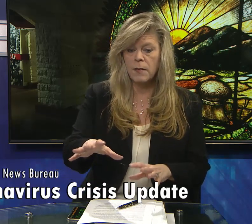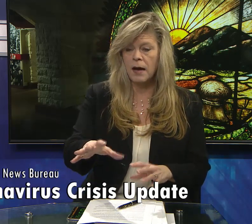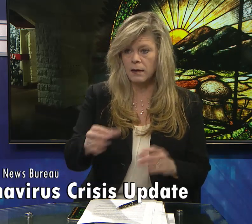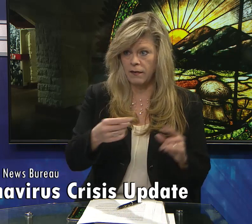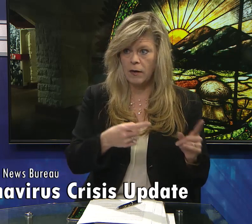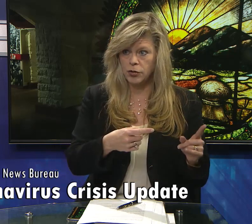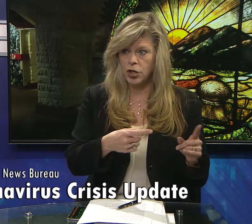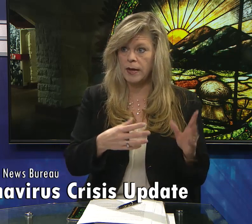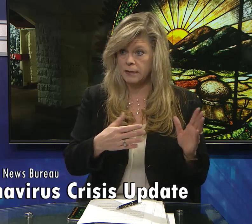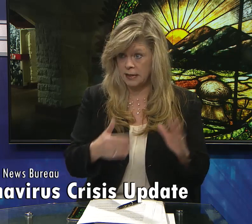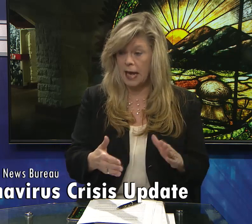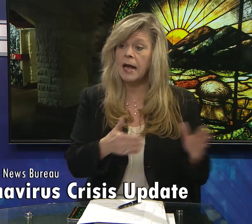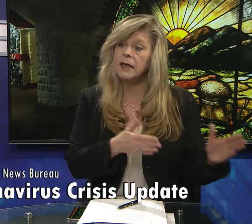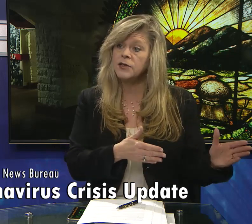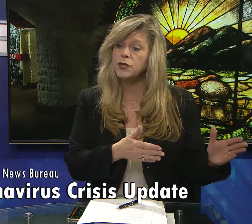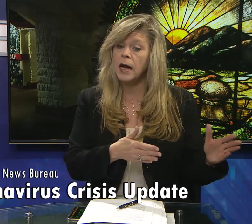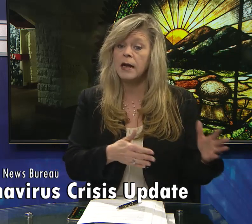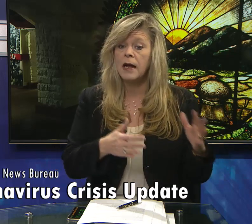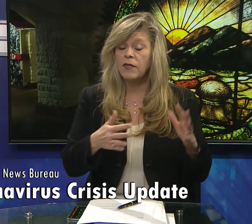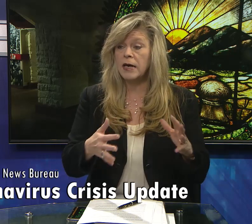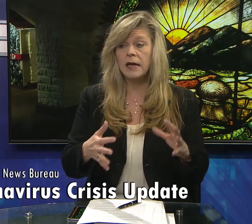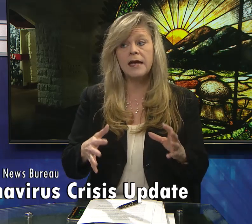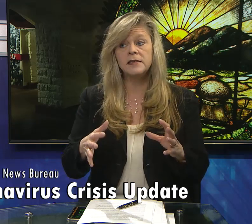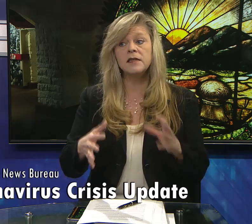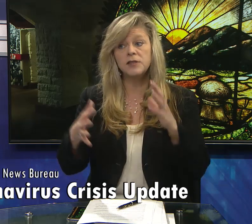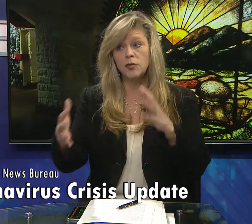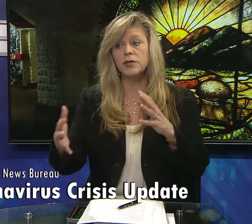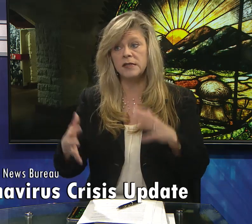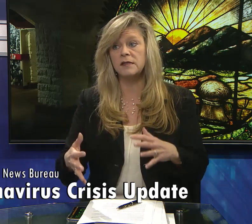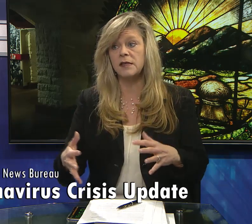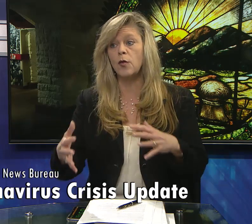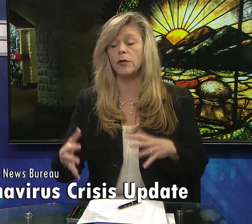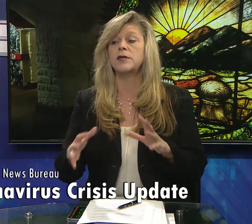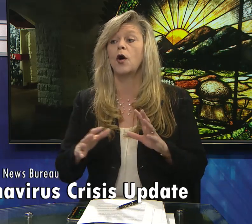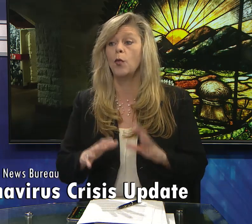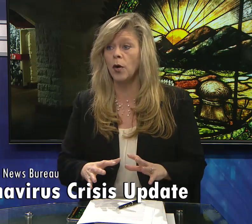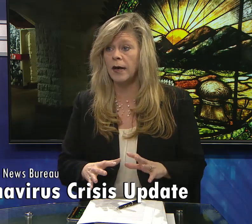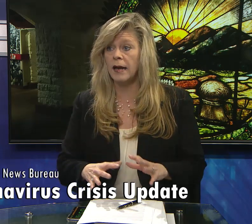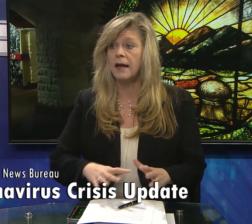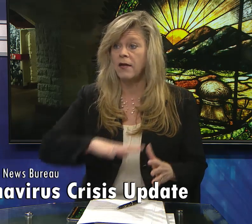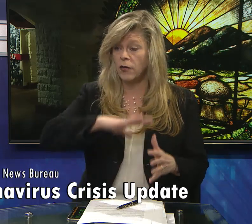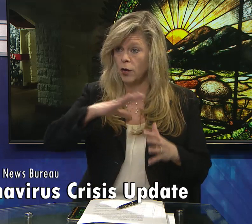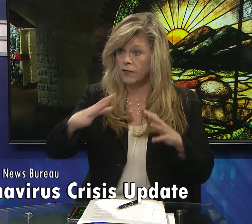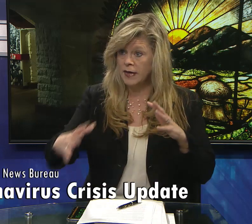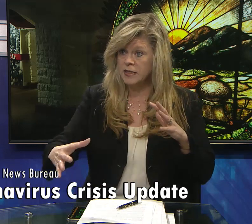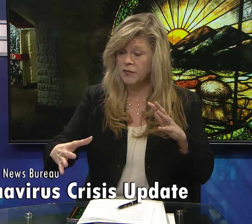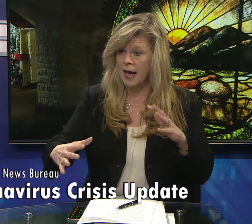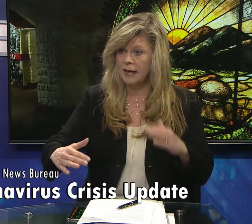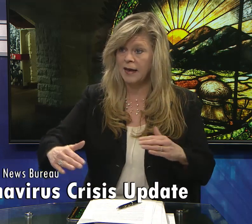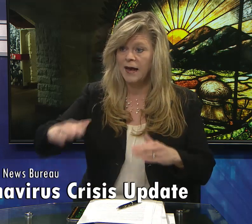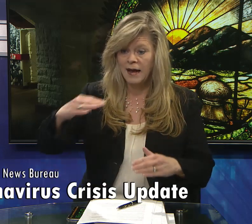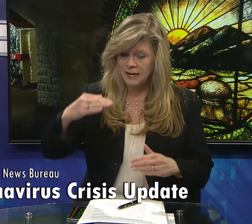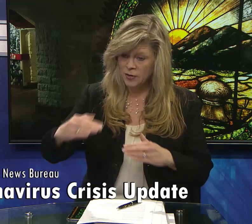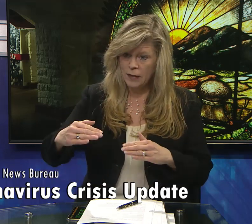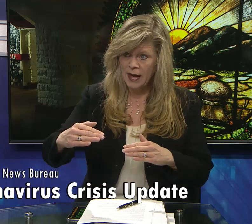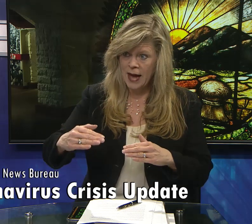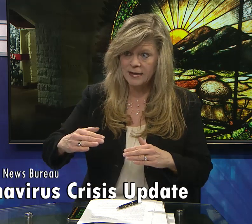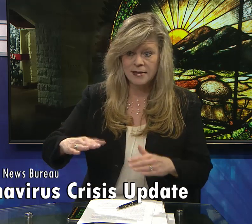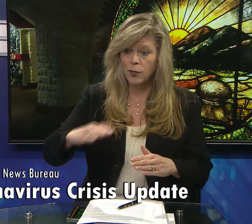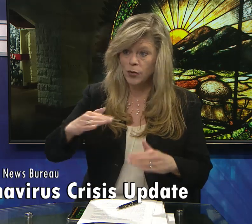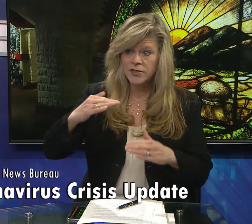some modeling that they were showing today and yesterday that indicates that the social distancing orders are working, that the curve is flattening. Dr.